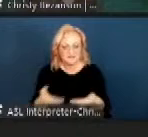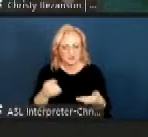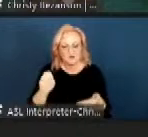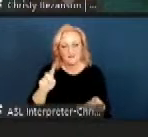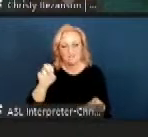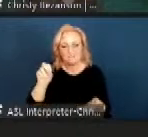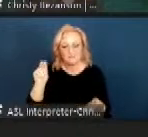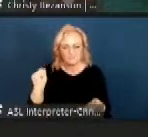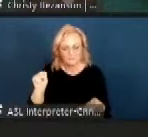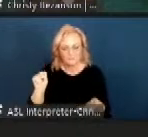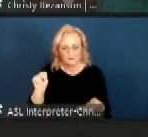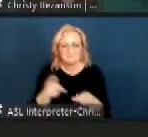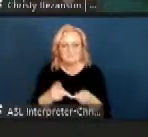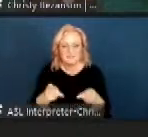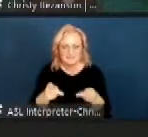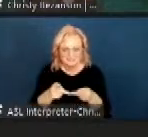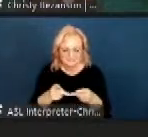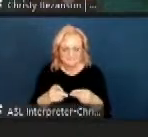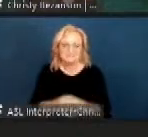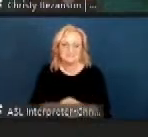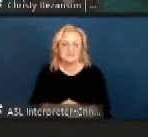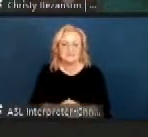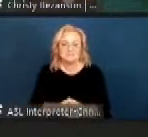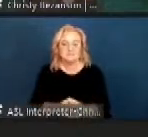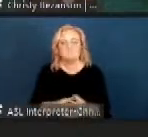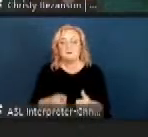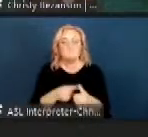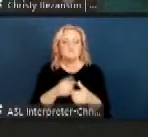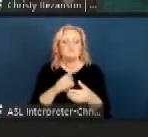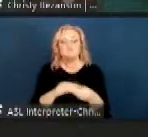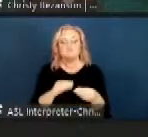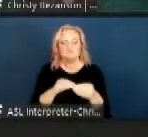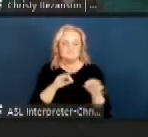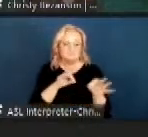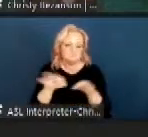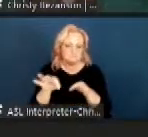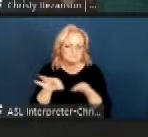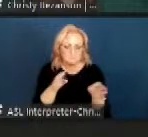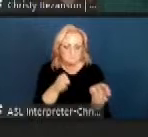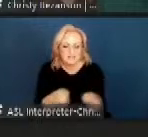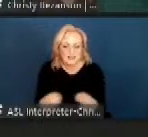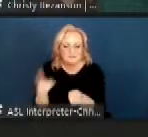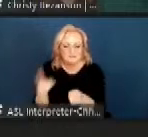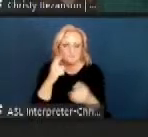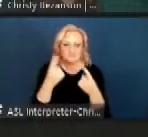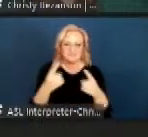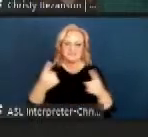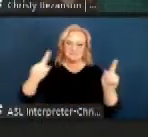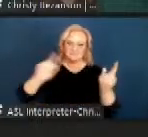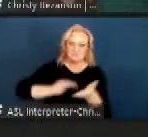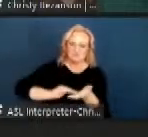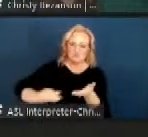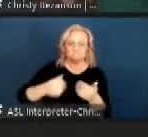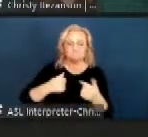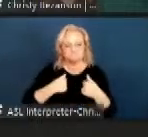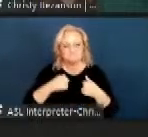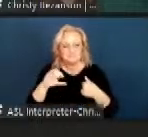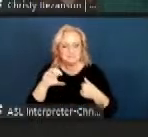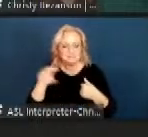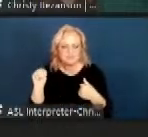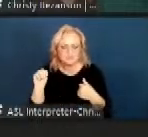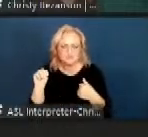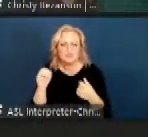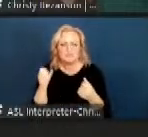Place. And I'd like to just talk about planning for successful discharge. So being a case manager has